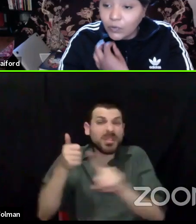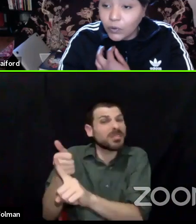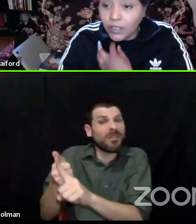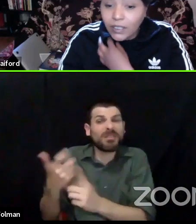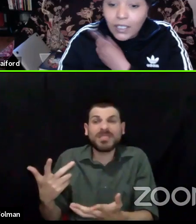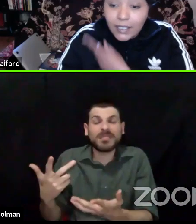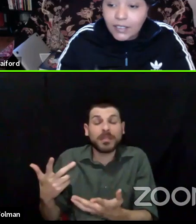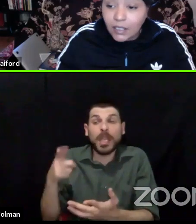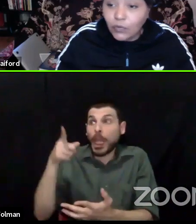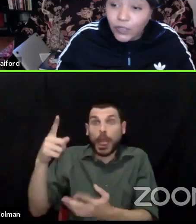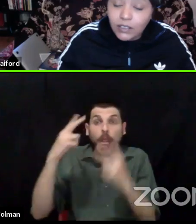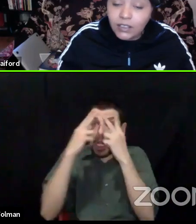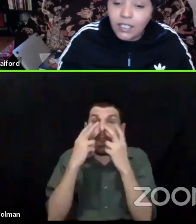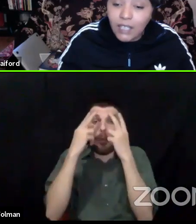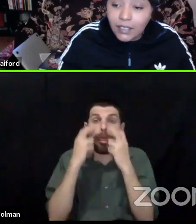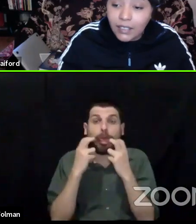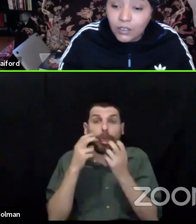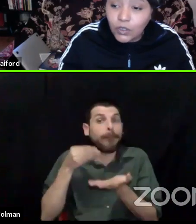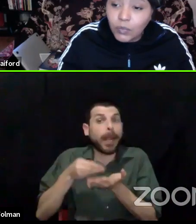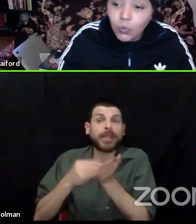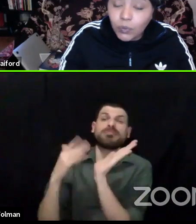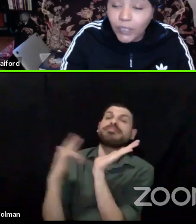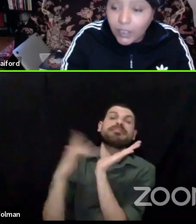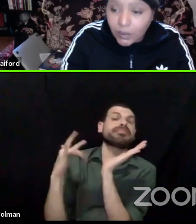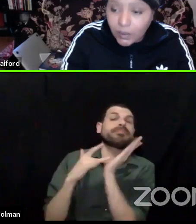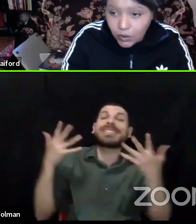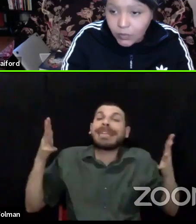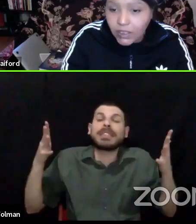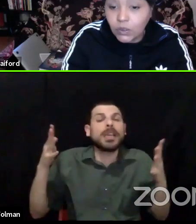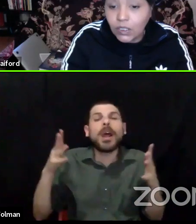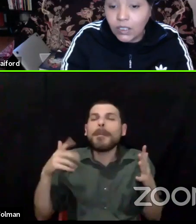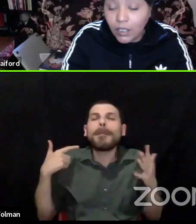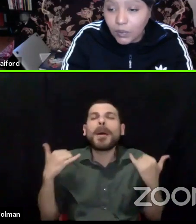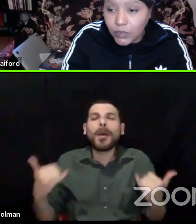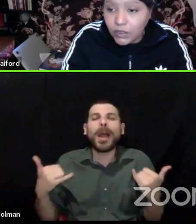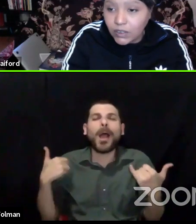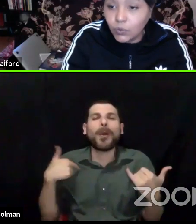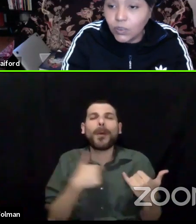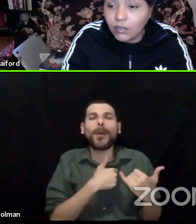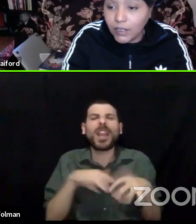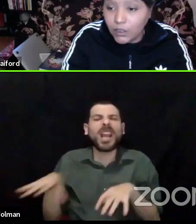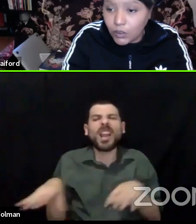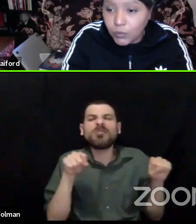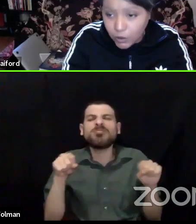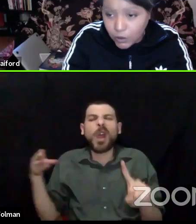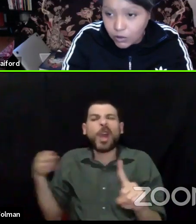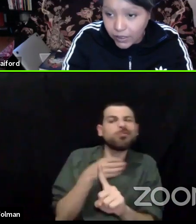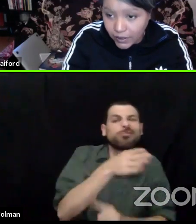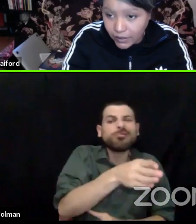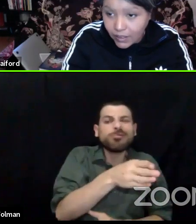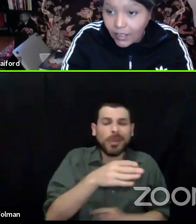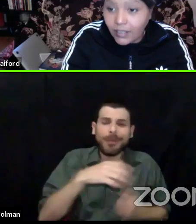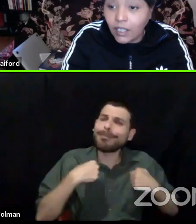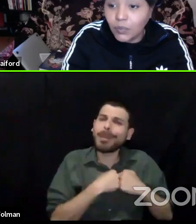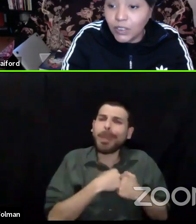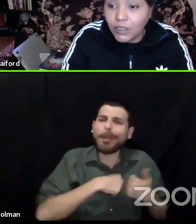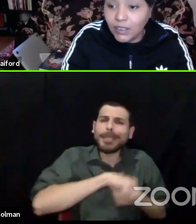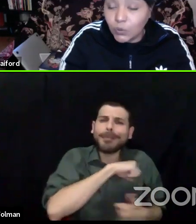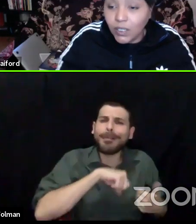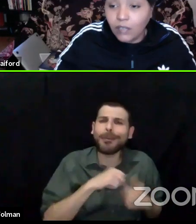money for it, they started figuring out how they can do it, but we beat them to it, because in our communities, we already do mutual aid. In